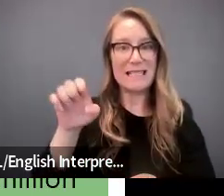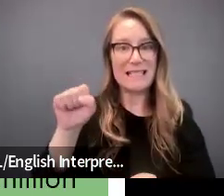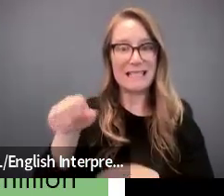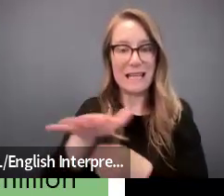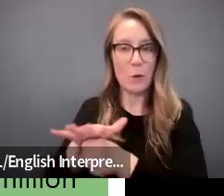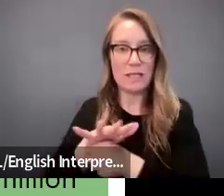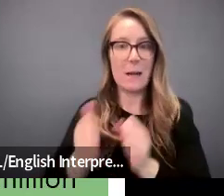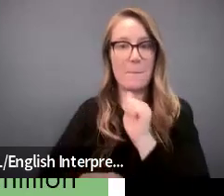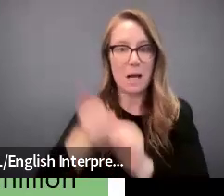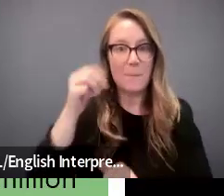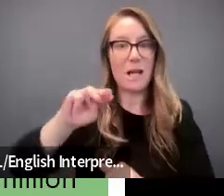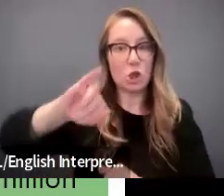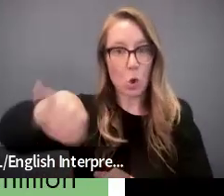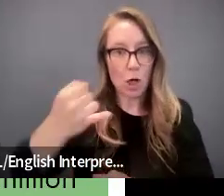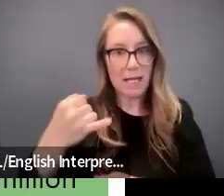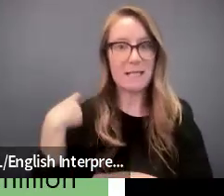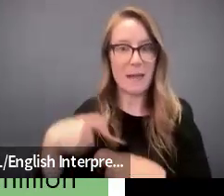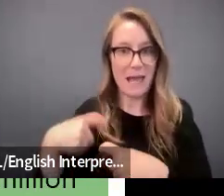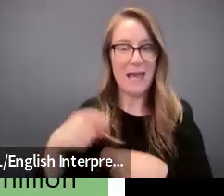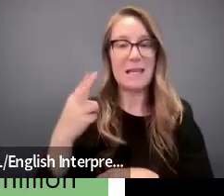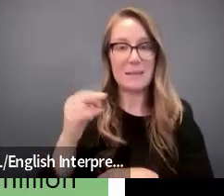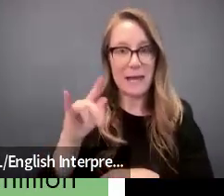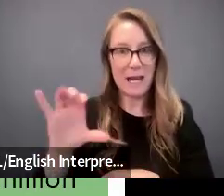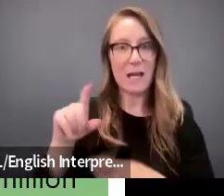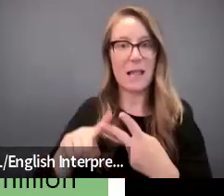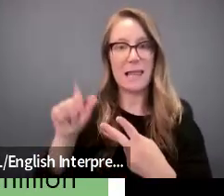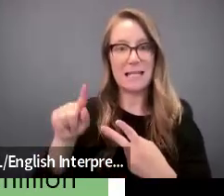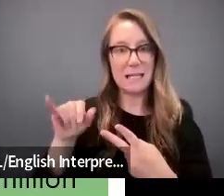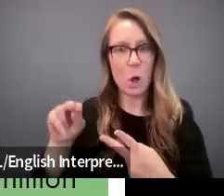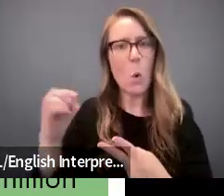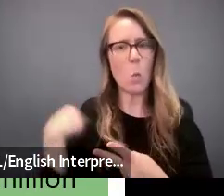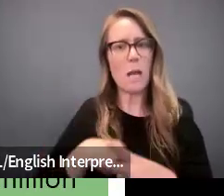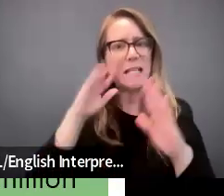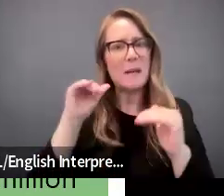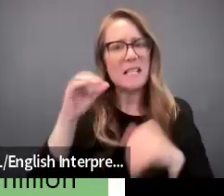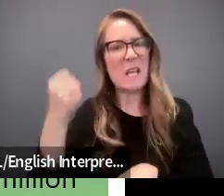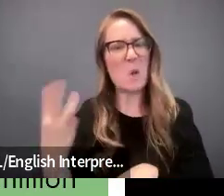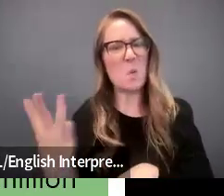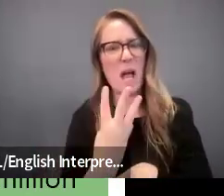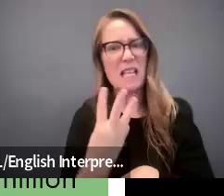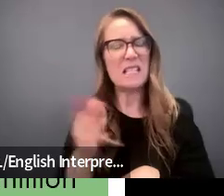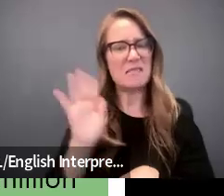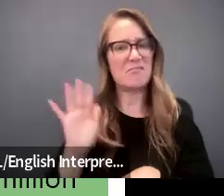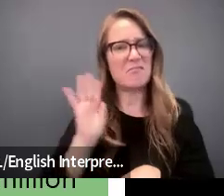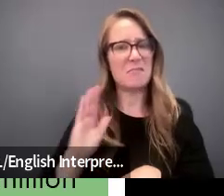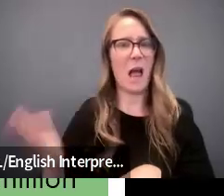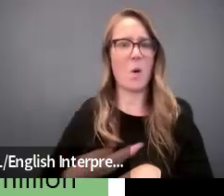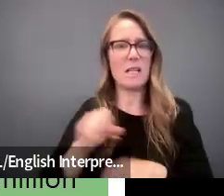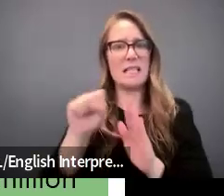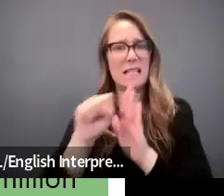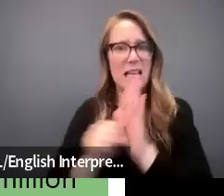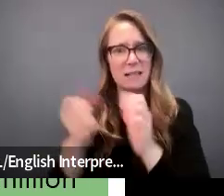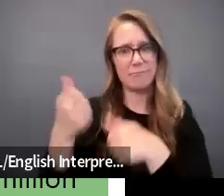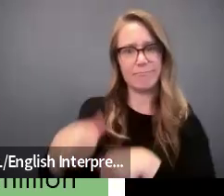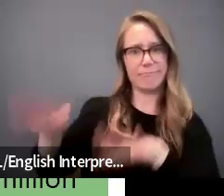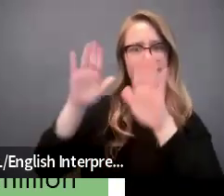majority Hispanic or Latino. We would expect that to be in the Southwest, the original location of the states that were seated